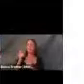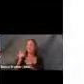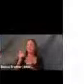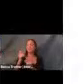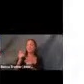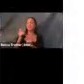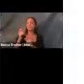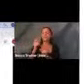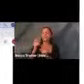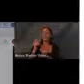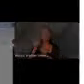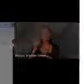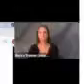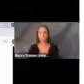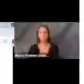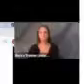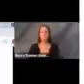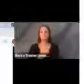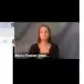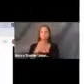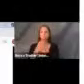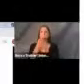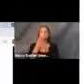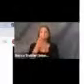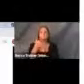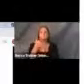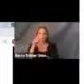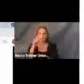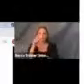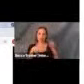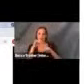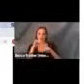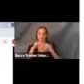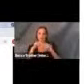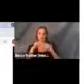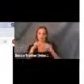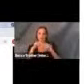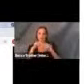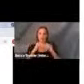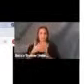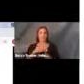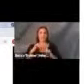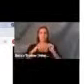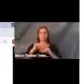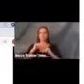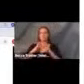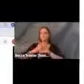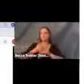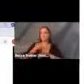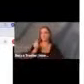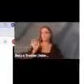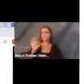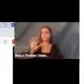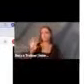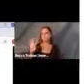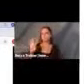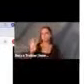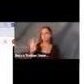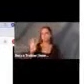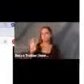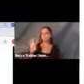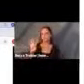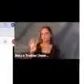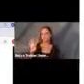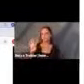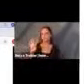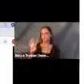Thank you. I looked at those buildings. My building was built in 1954. It was originally an Let's go